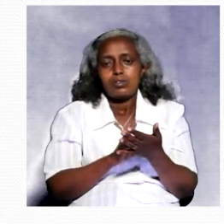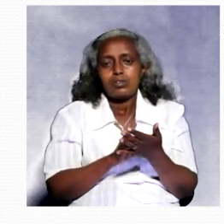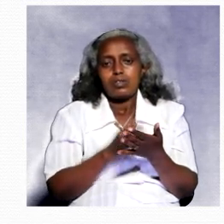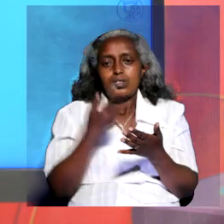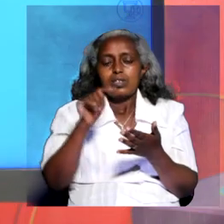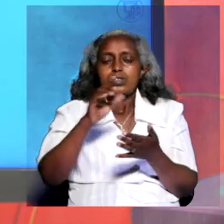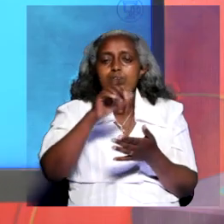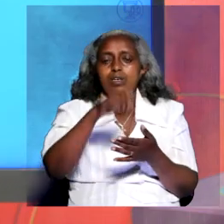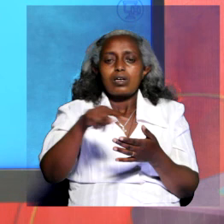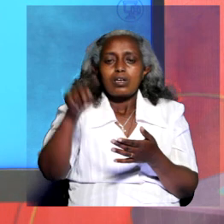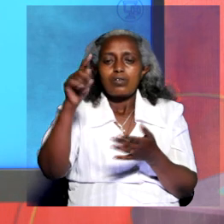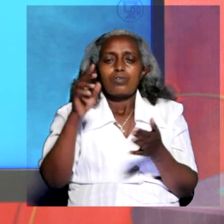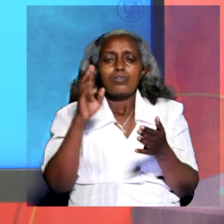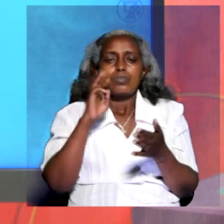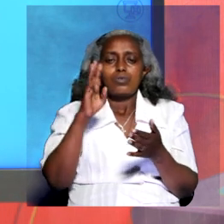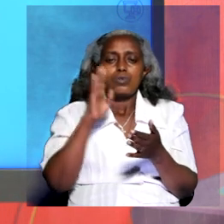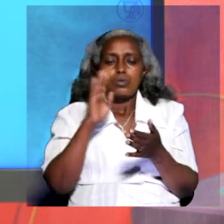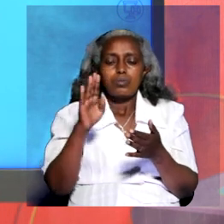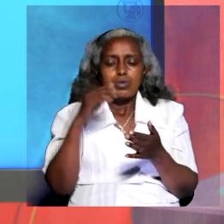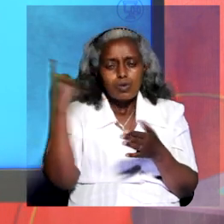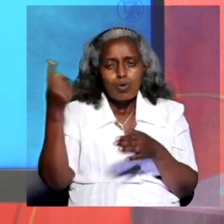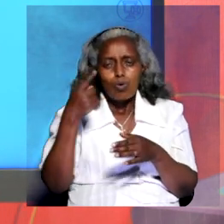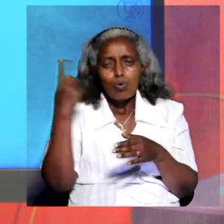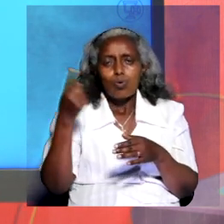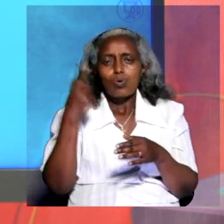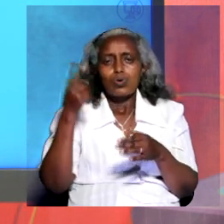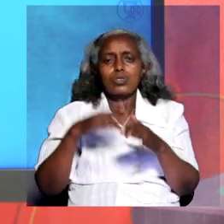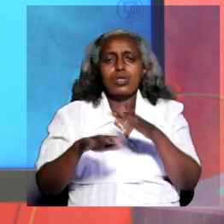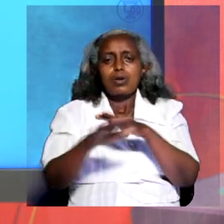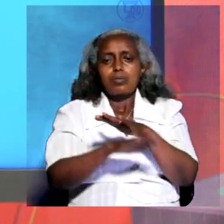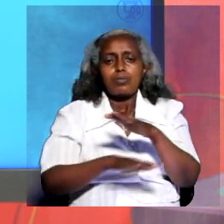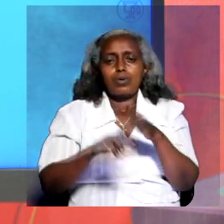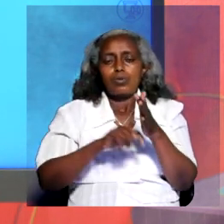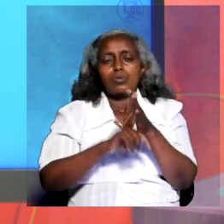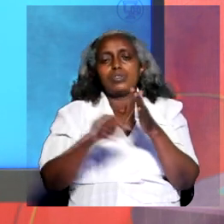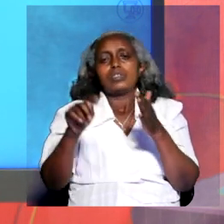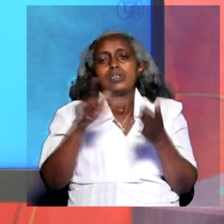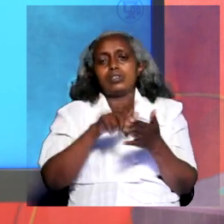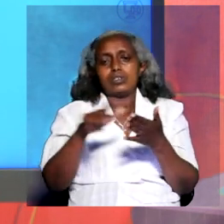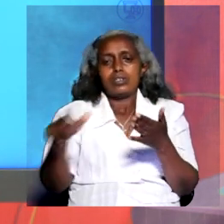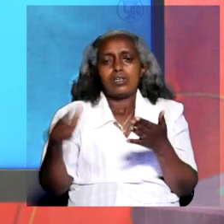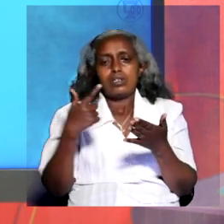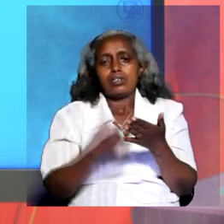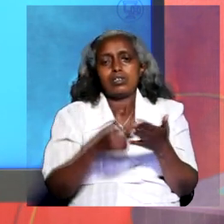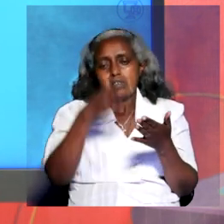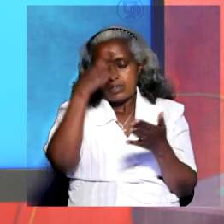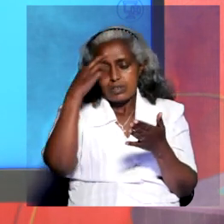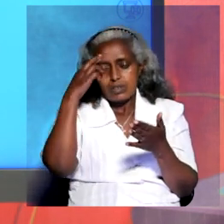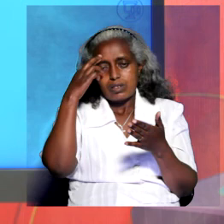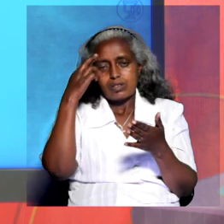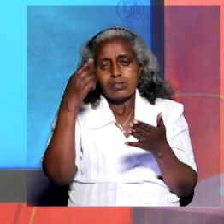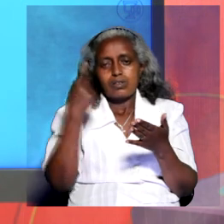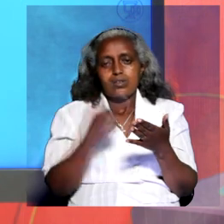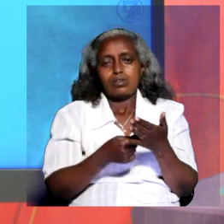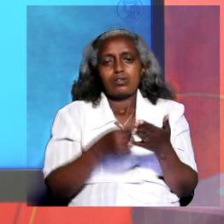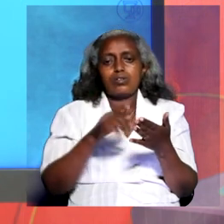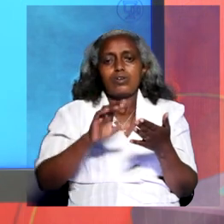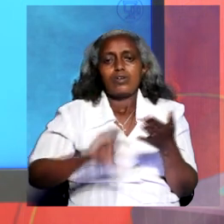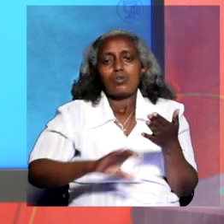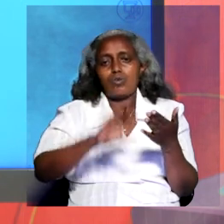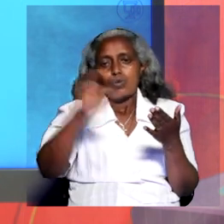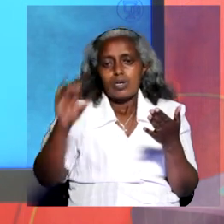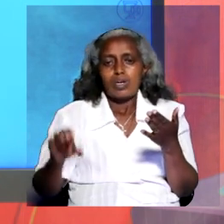the curve will be always below the tangent line. So in this case we call this